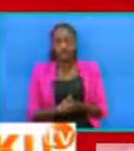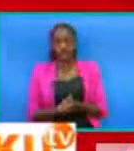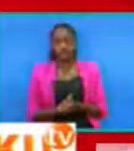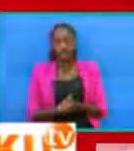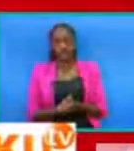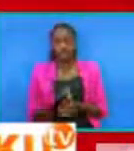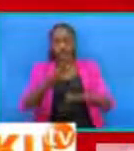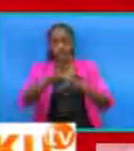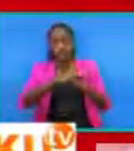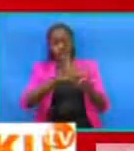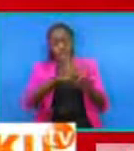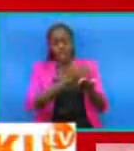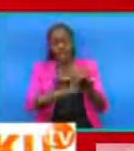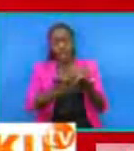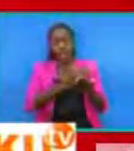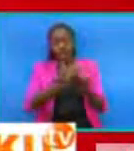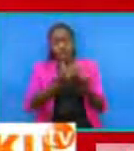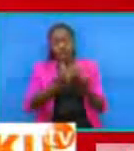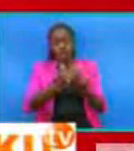improved